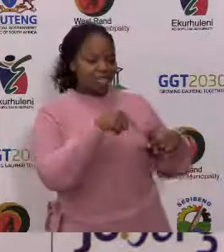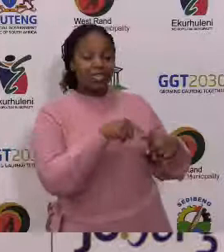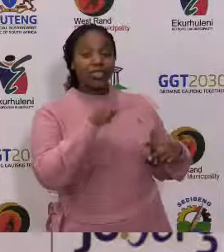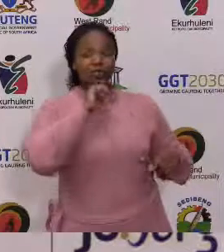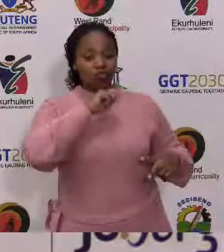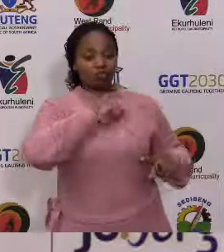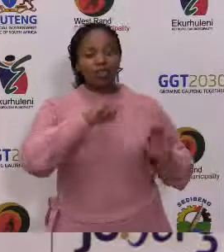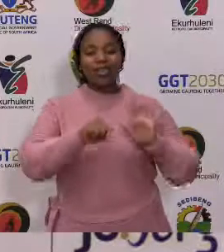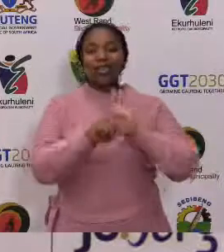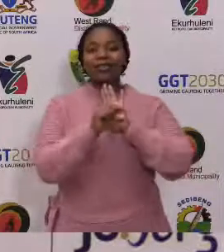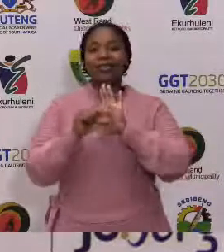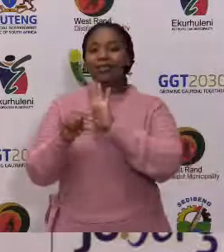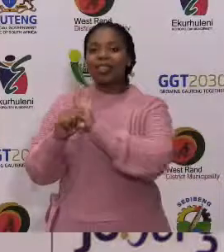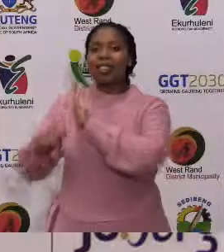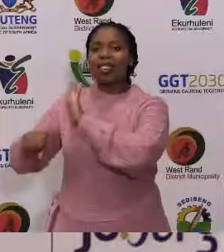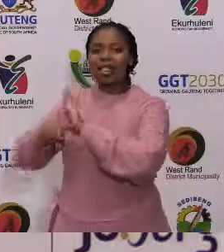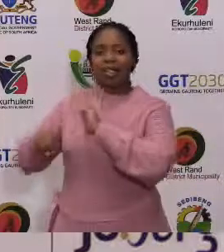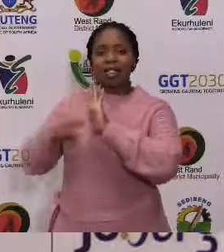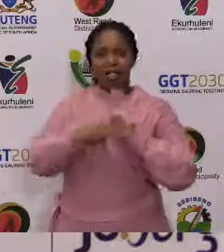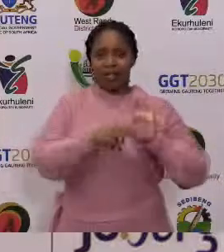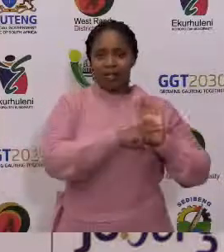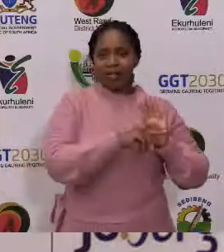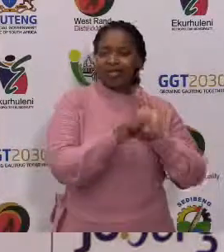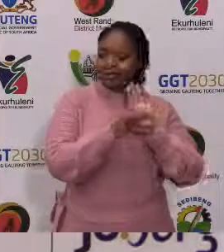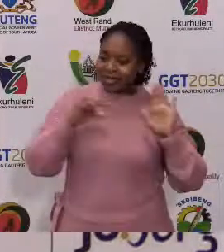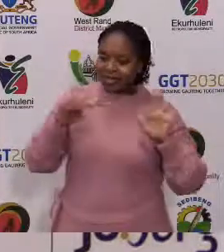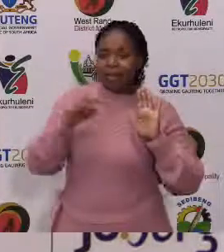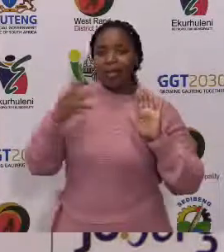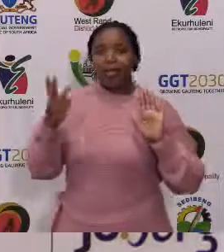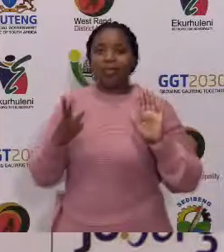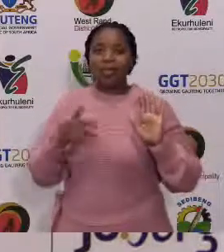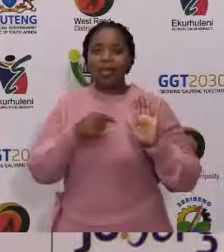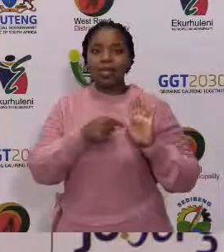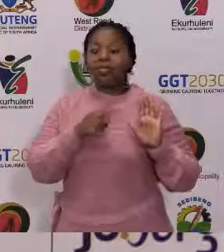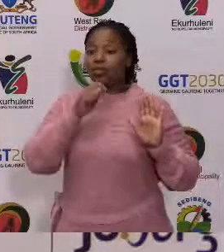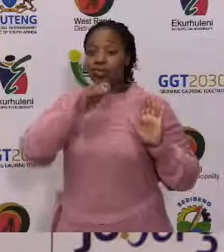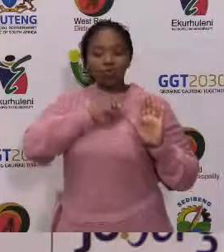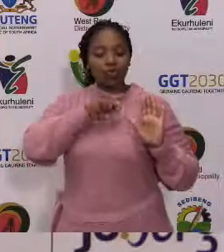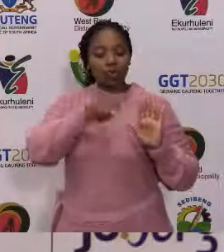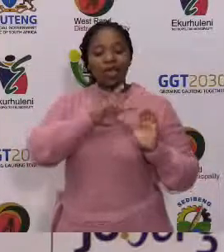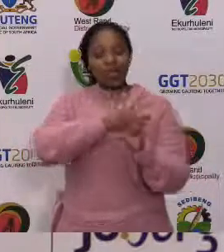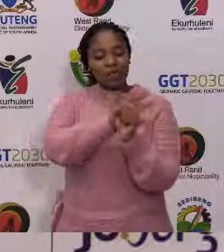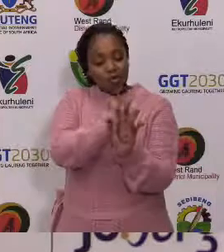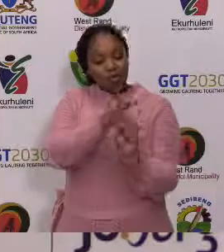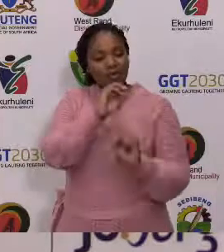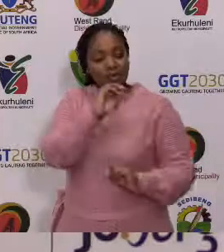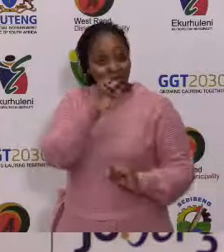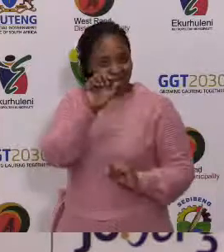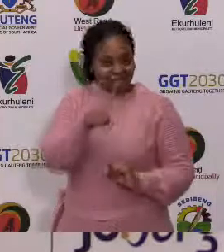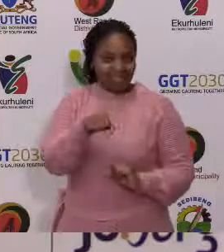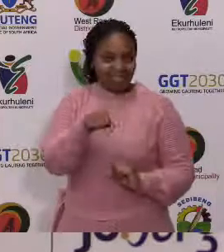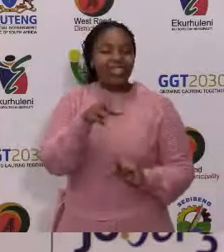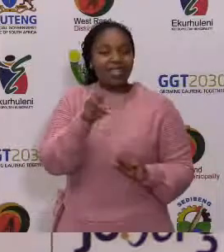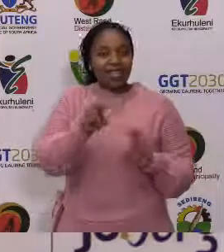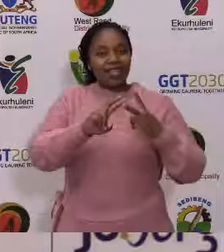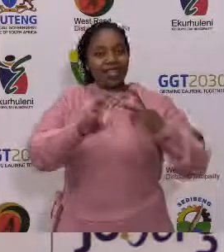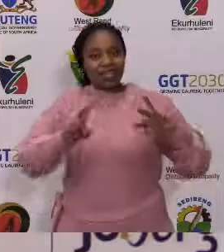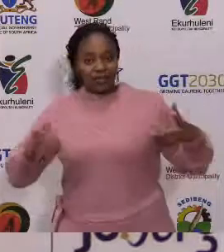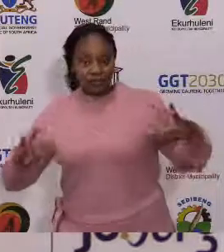stigmatization. Yes, this variants, this would be, so these viruses, yes, they would be